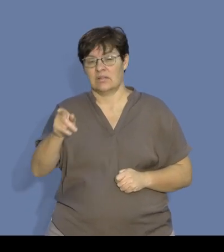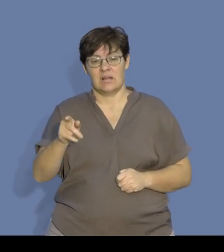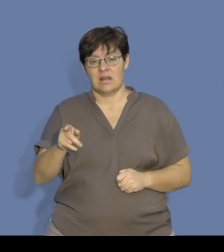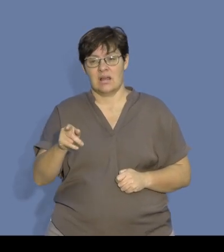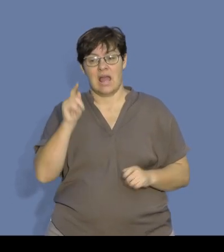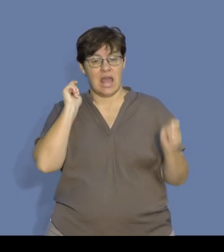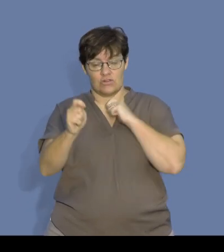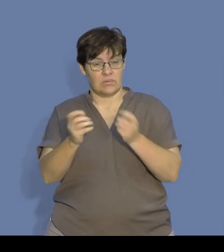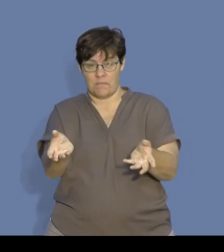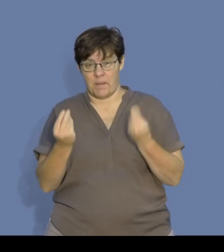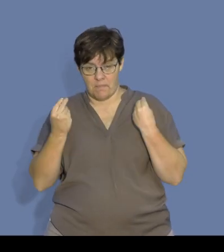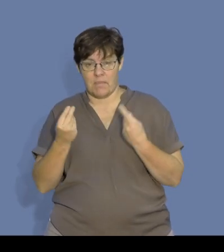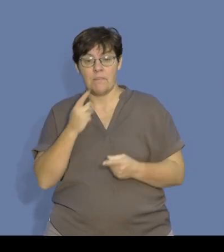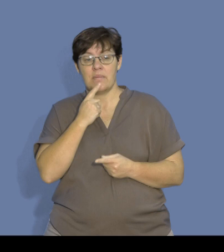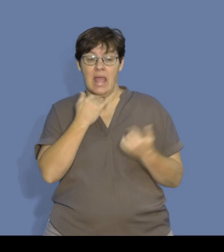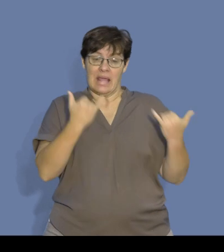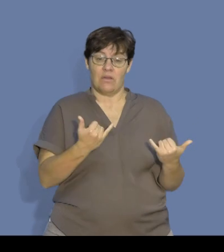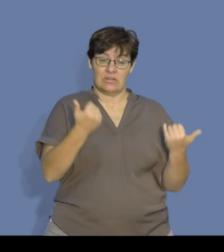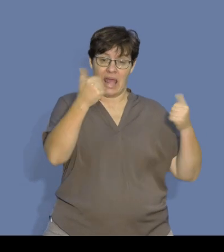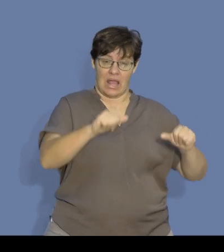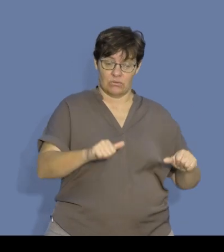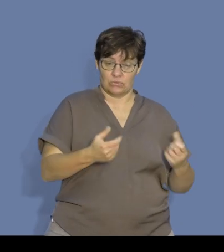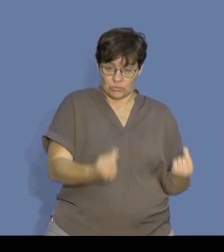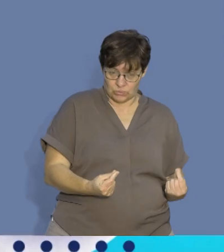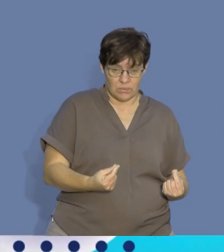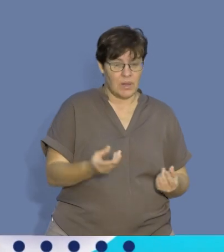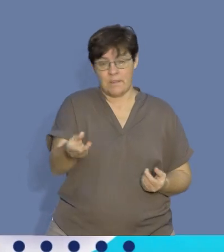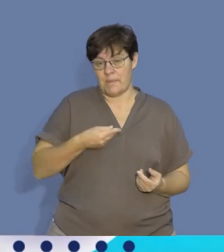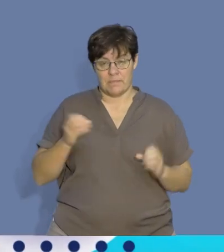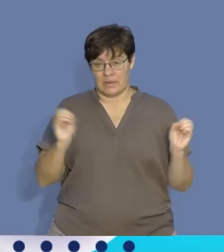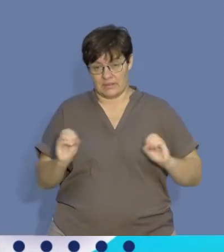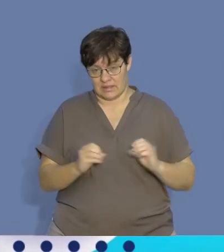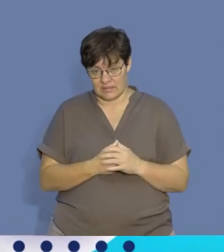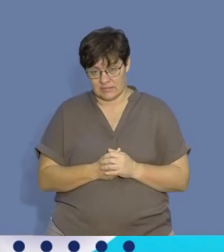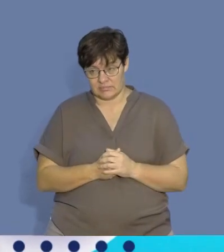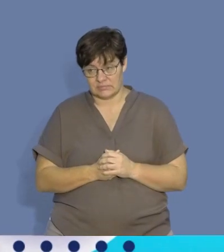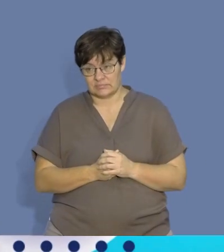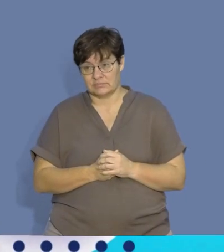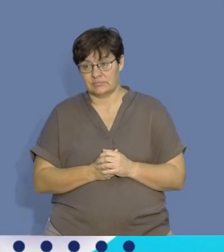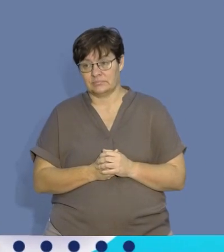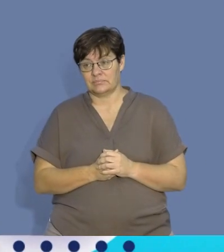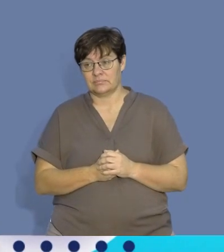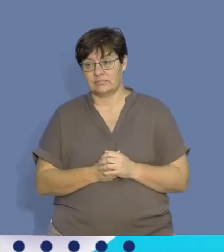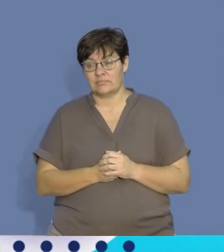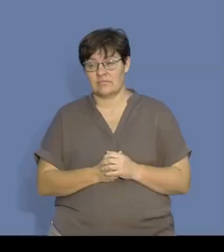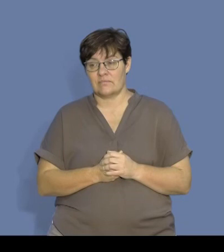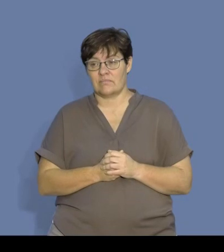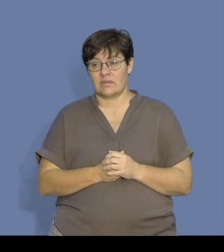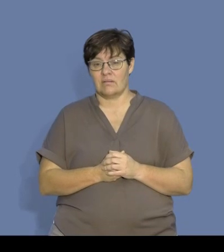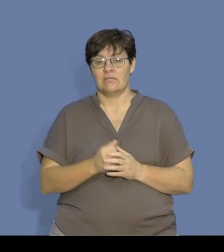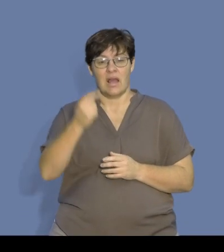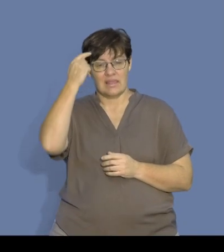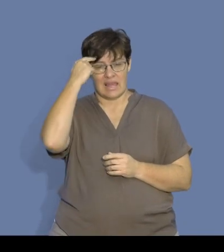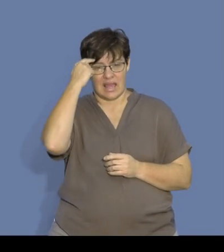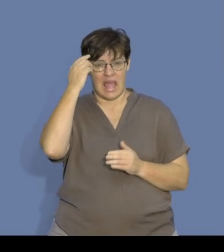remember, I didn't get this adjustment when I was doing the current account. Okay, I just wanted to clarify that, guys. Right,